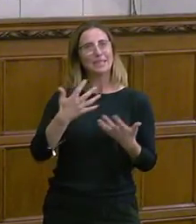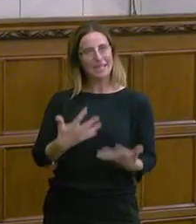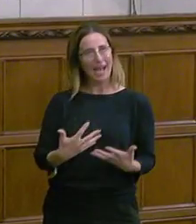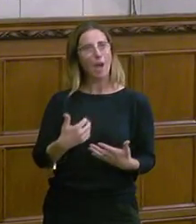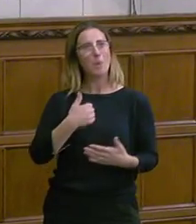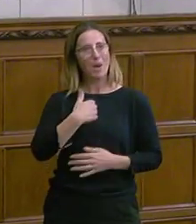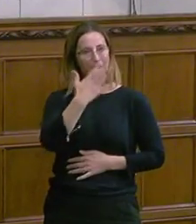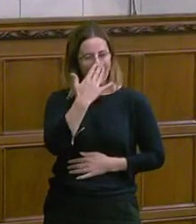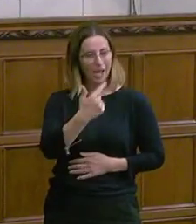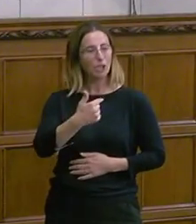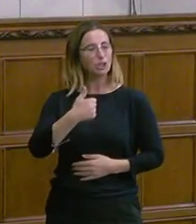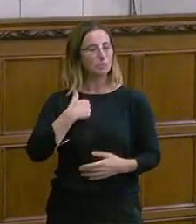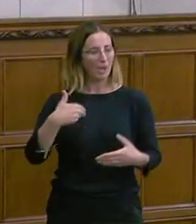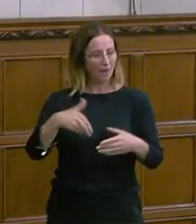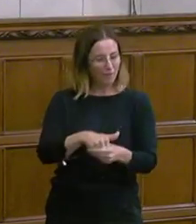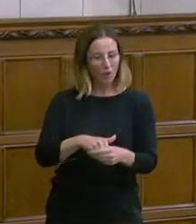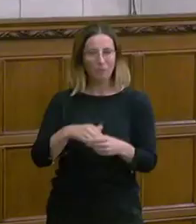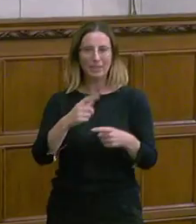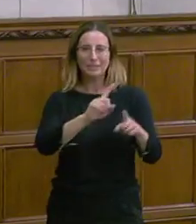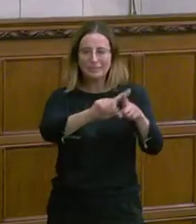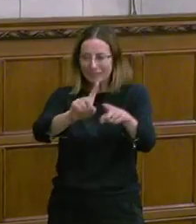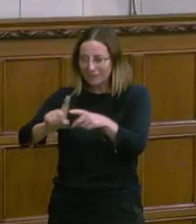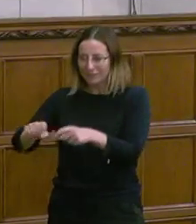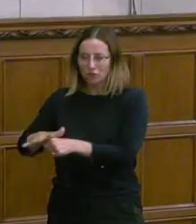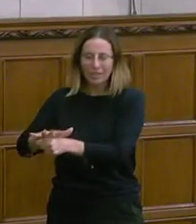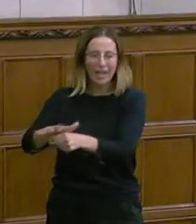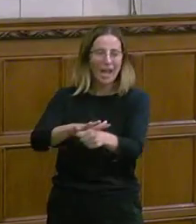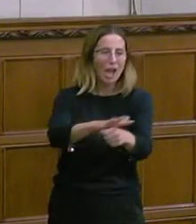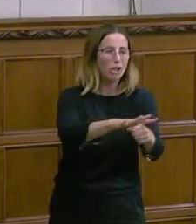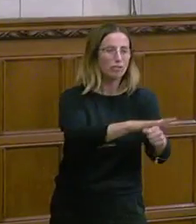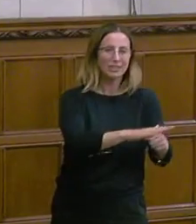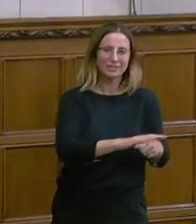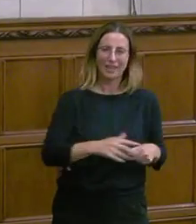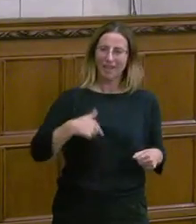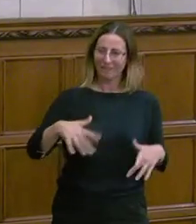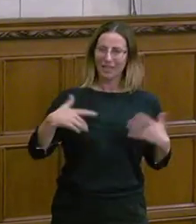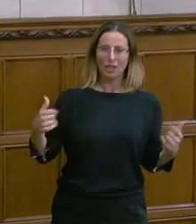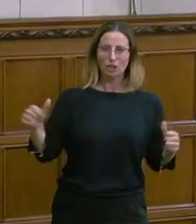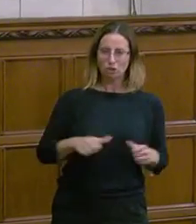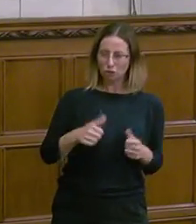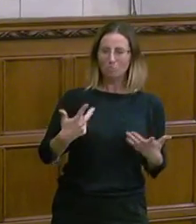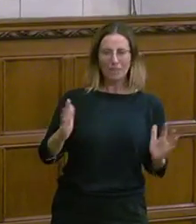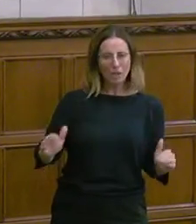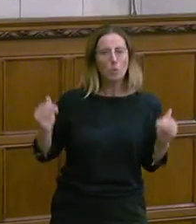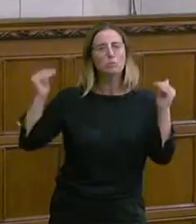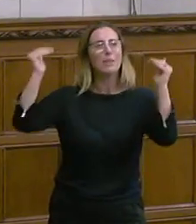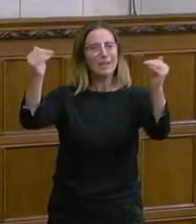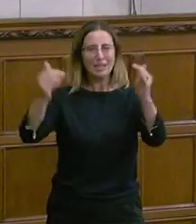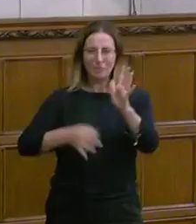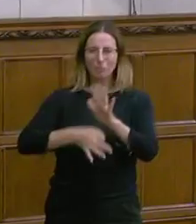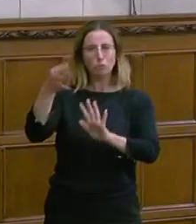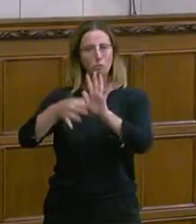involvement that I've had over the years in many areas of deafness, there would be a quantum leap and improvement for the opportunities for deaf